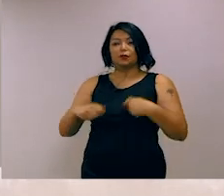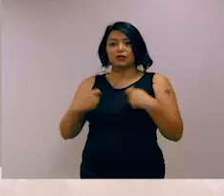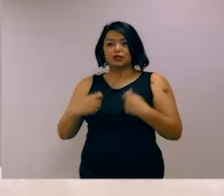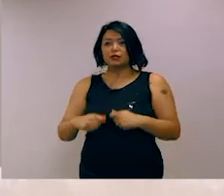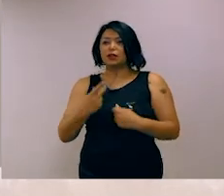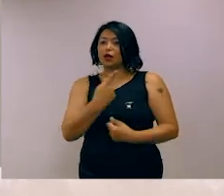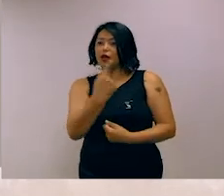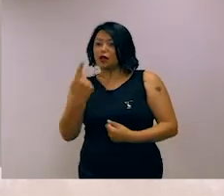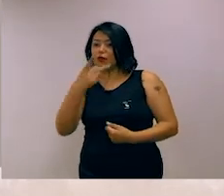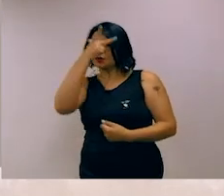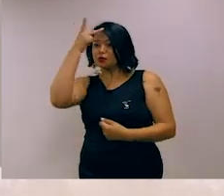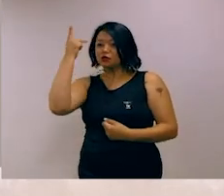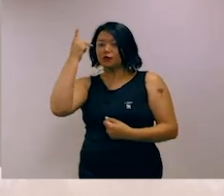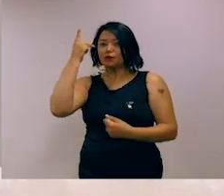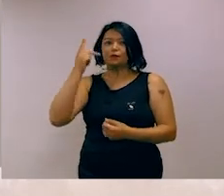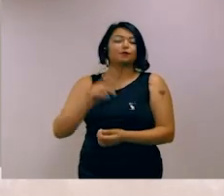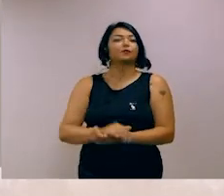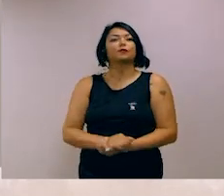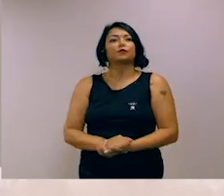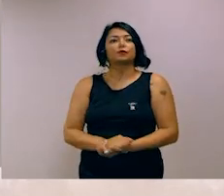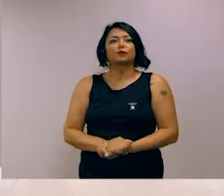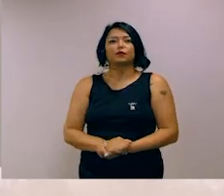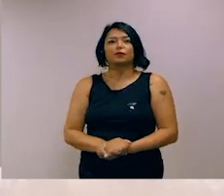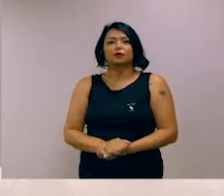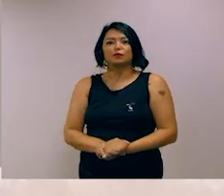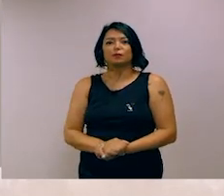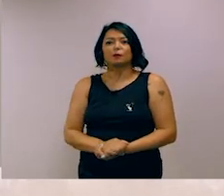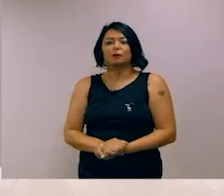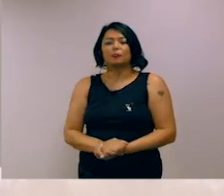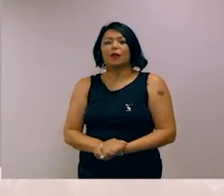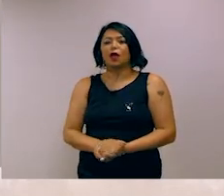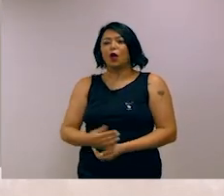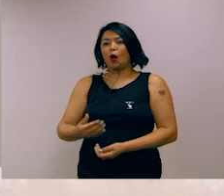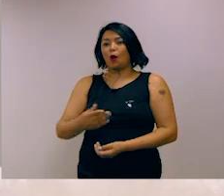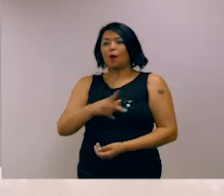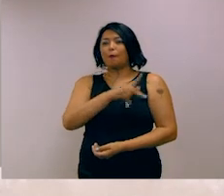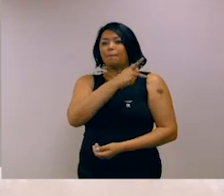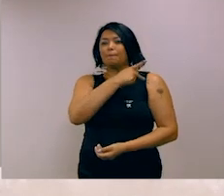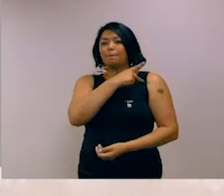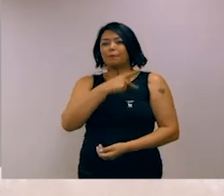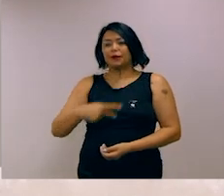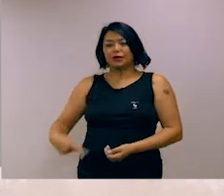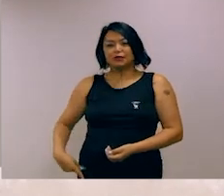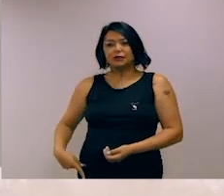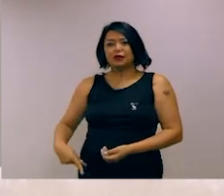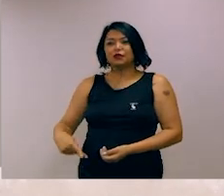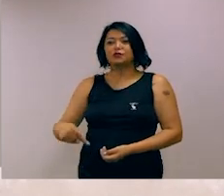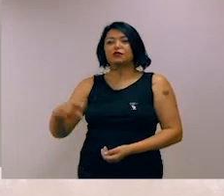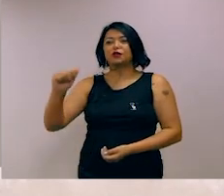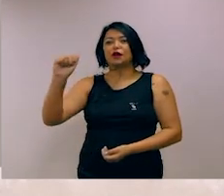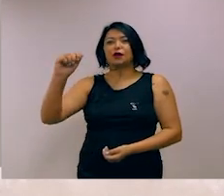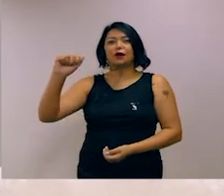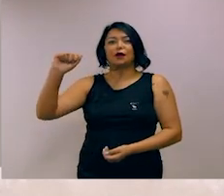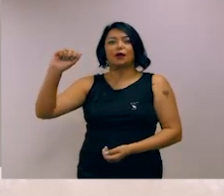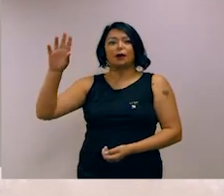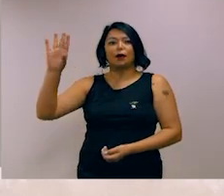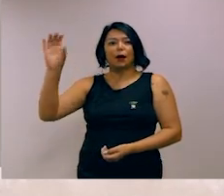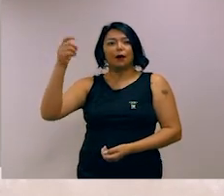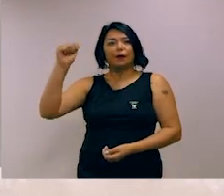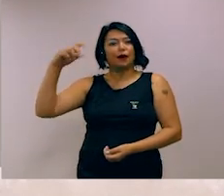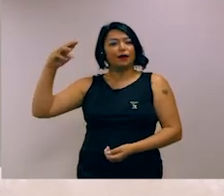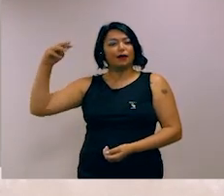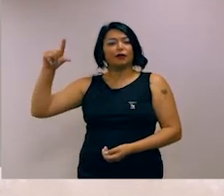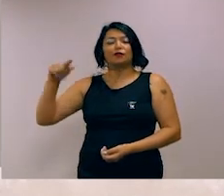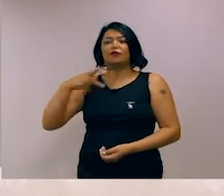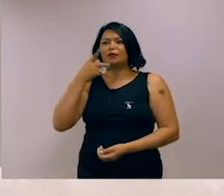Okay, so Abraham Lincoln once said, "Give me 6 hours to chop down a tree, and I will spend the first 4 sharpening my axe,"